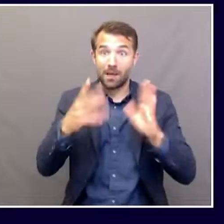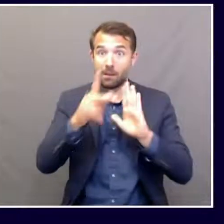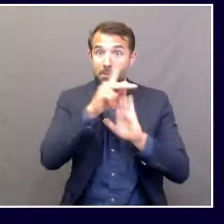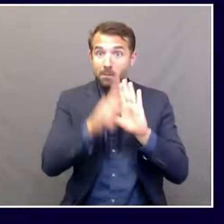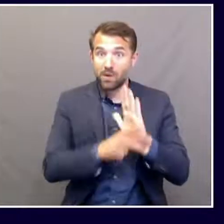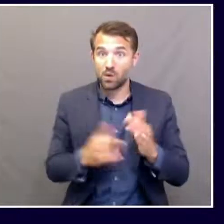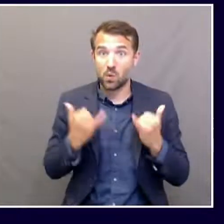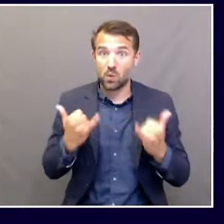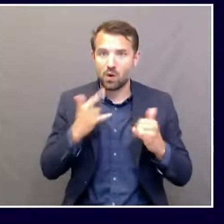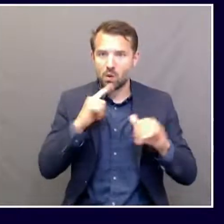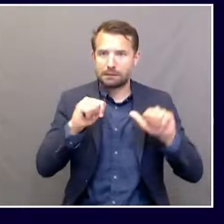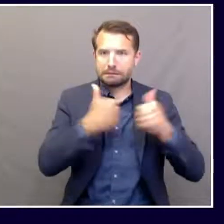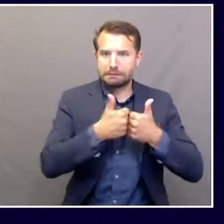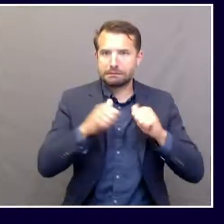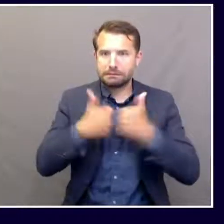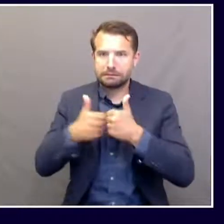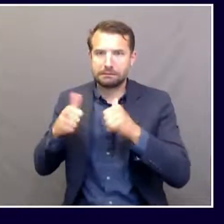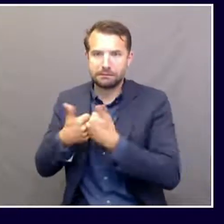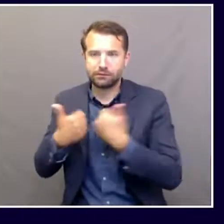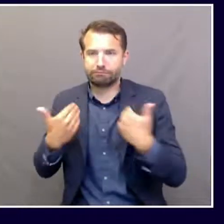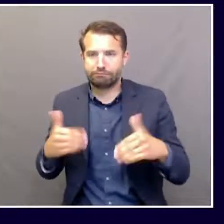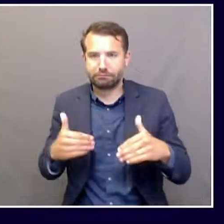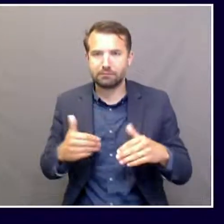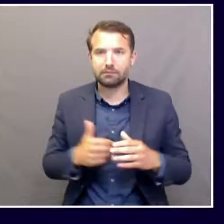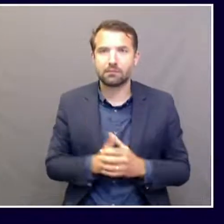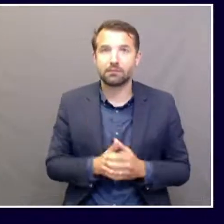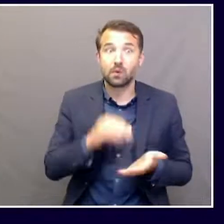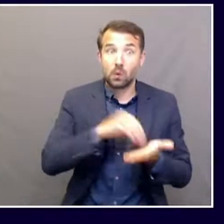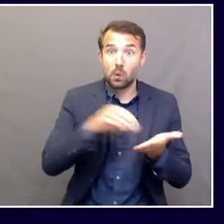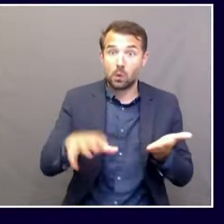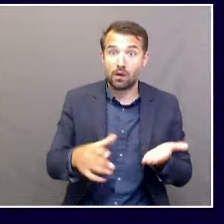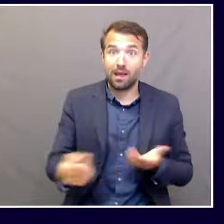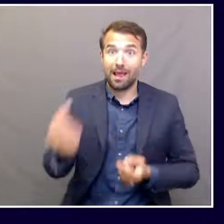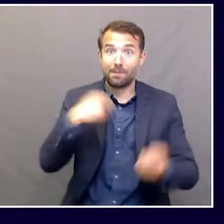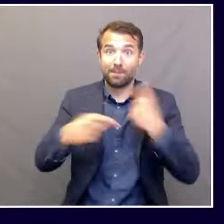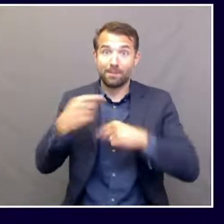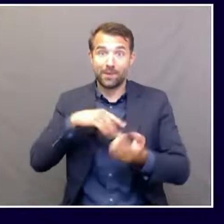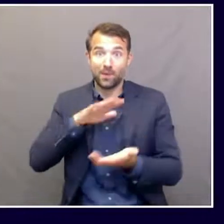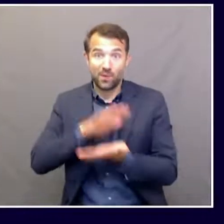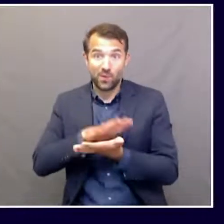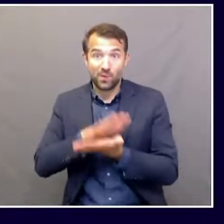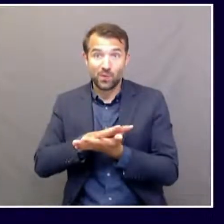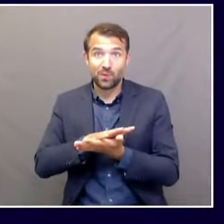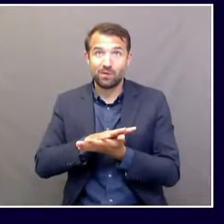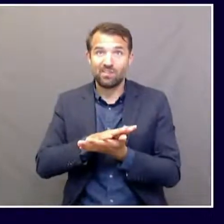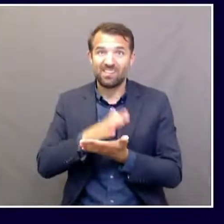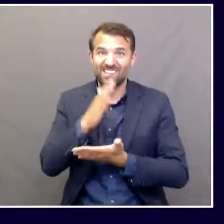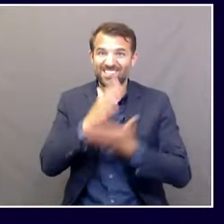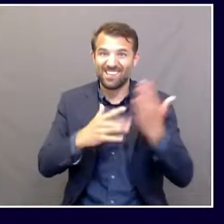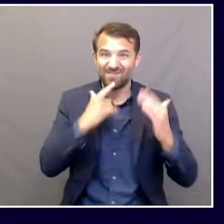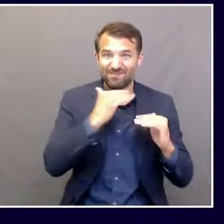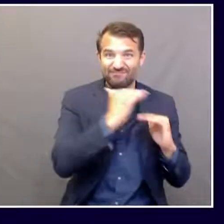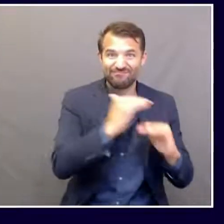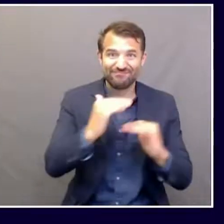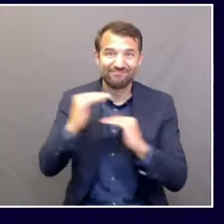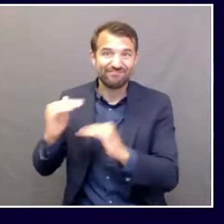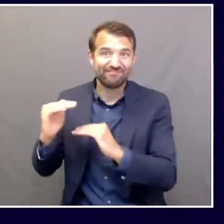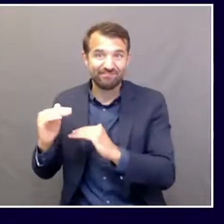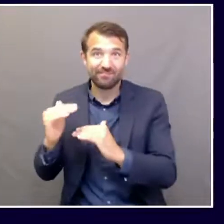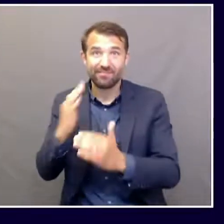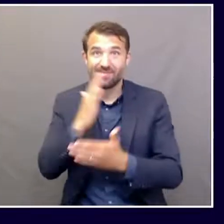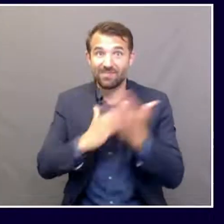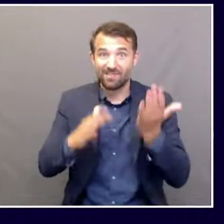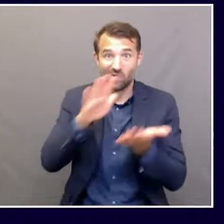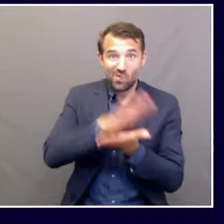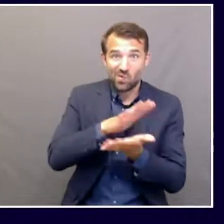kids in, students in for in-person learning. What we've learned throughout the school year is that not all schools, but some struggled